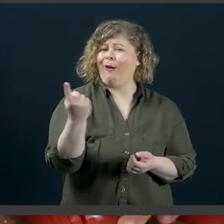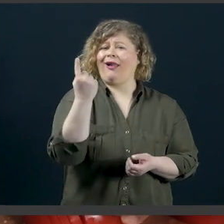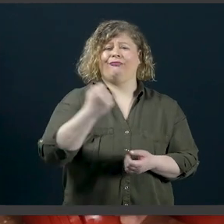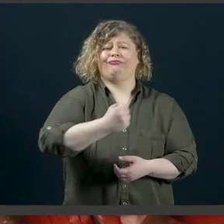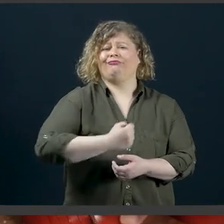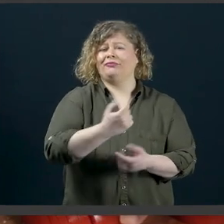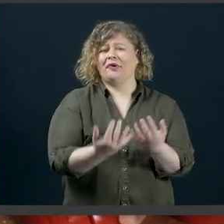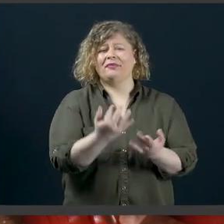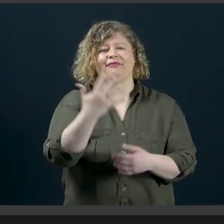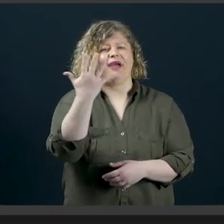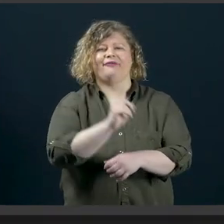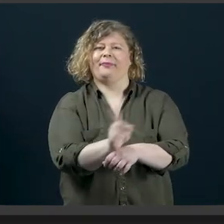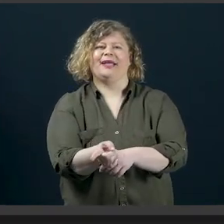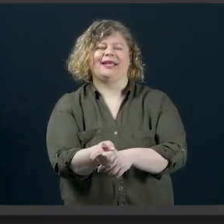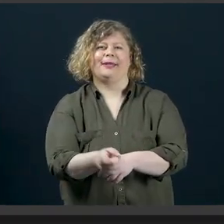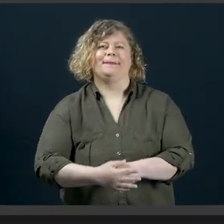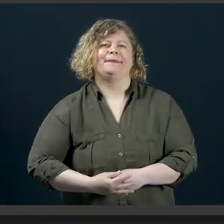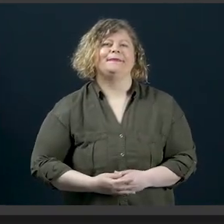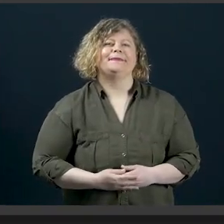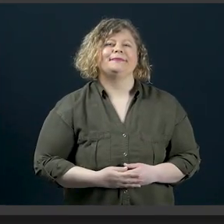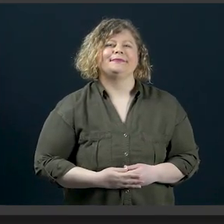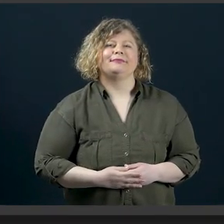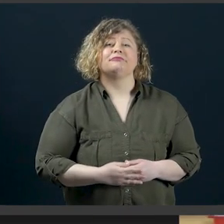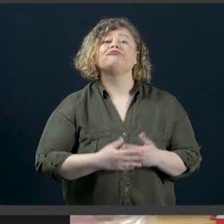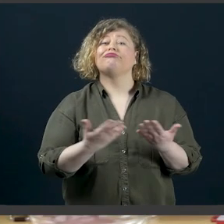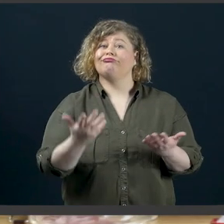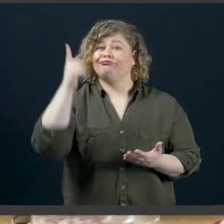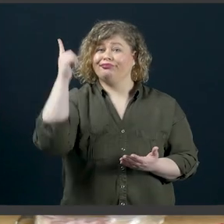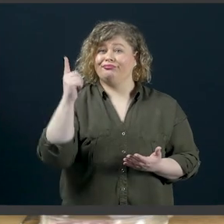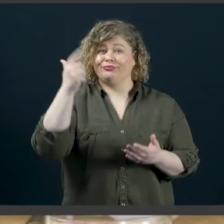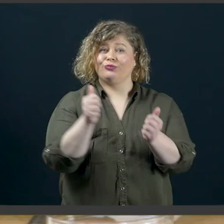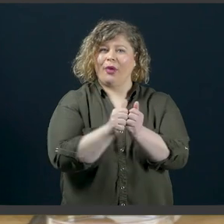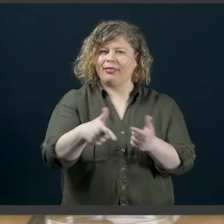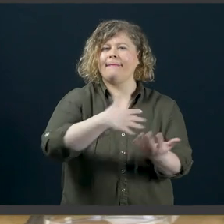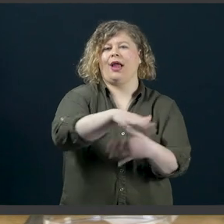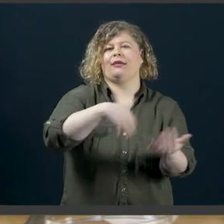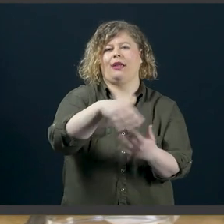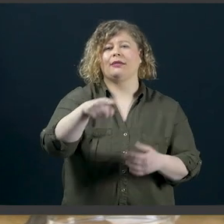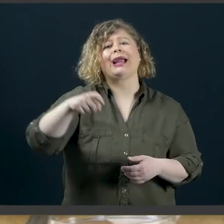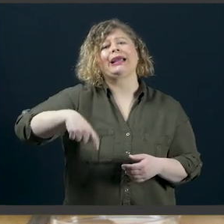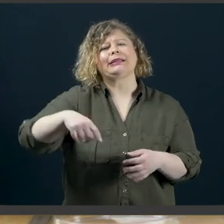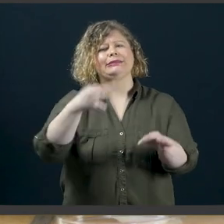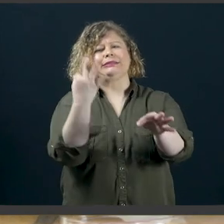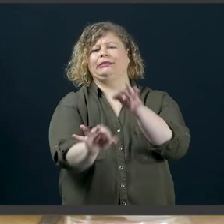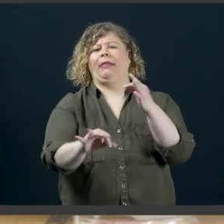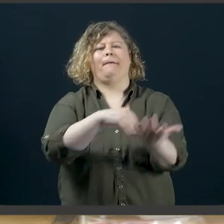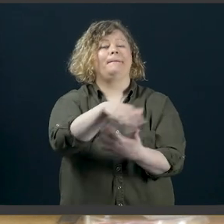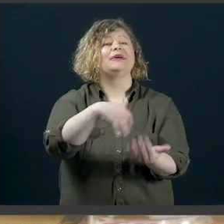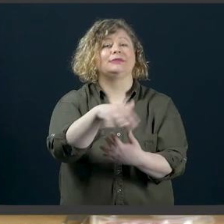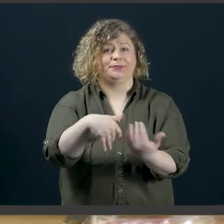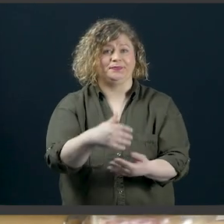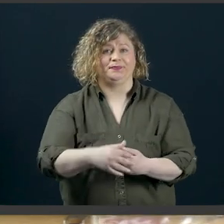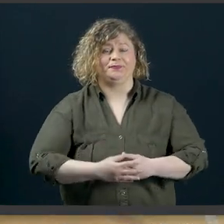have only to cook it for 5 minutes and let's begin with the marinade you just need to Simply